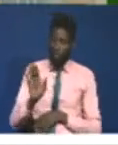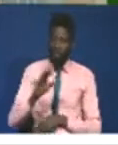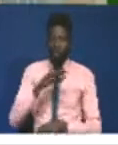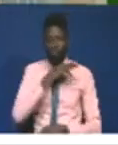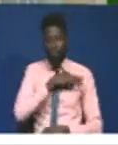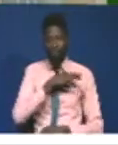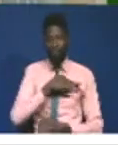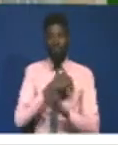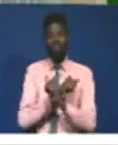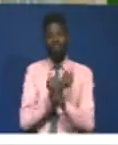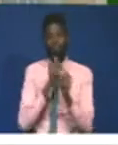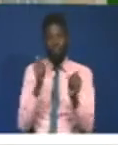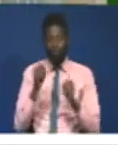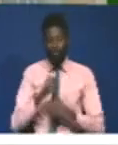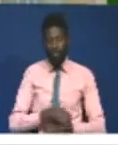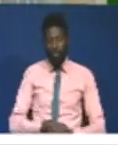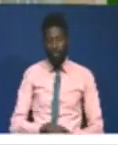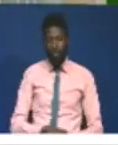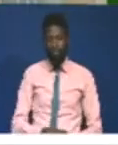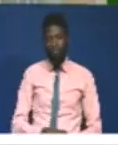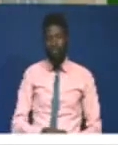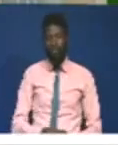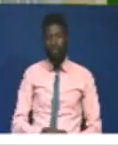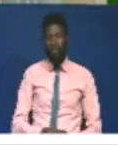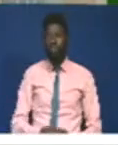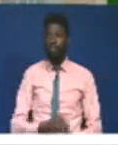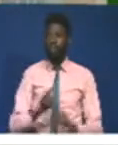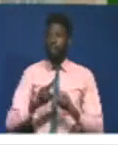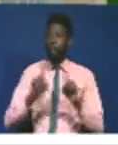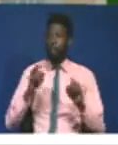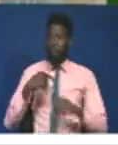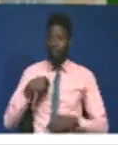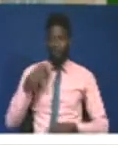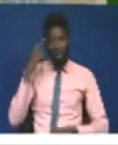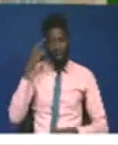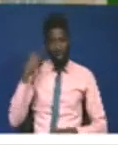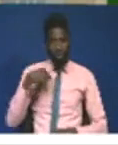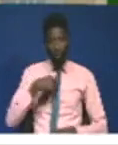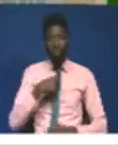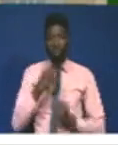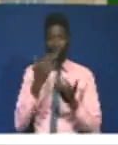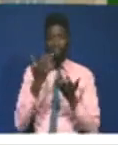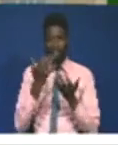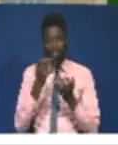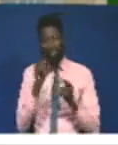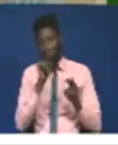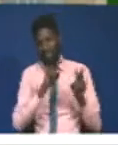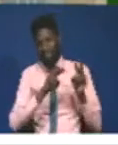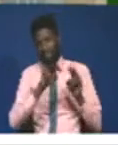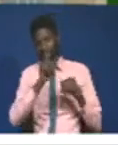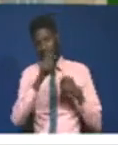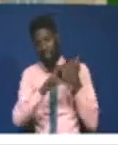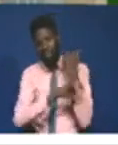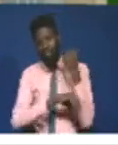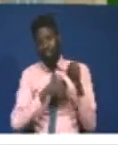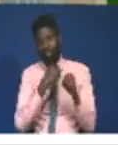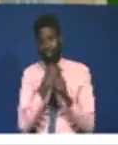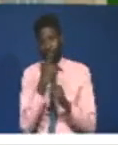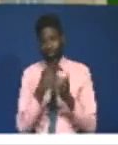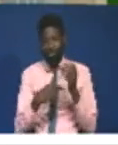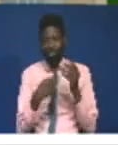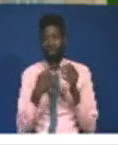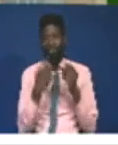beneficiaries. However, I think we should look at what other countries are doing. When I looked at Uganda,